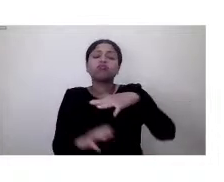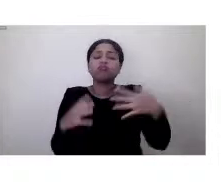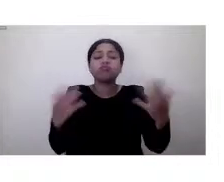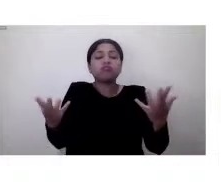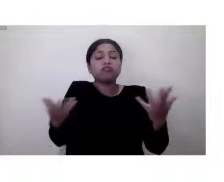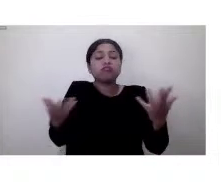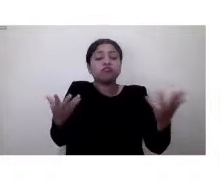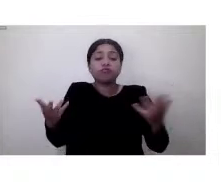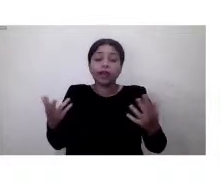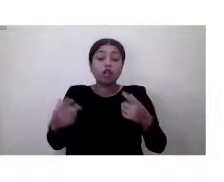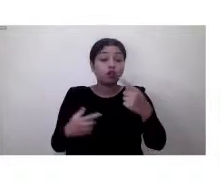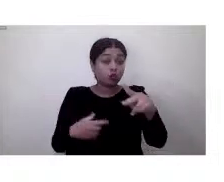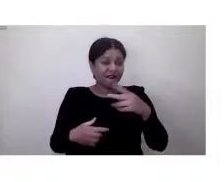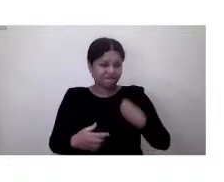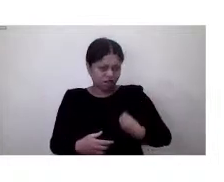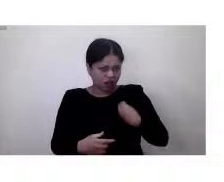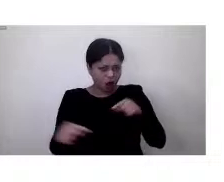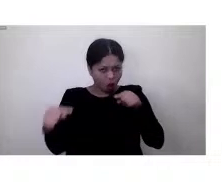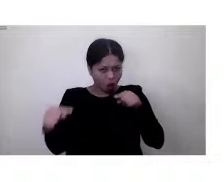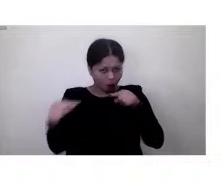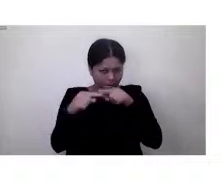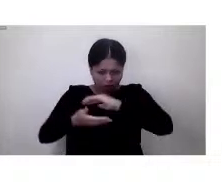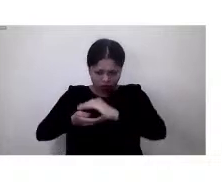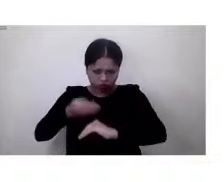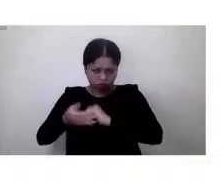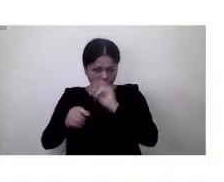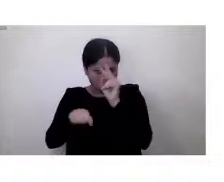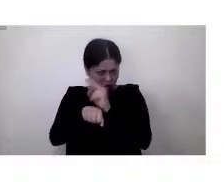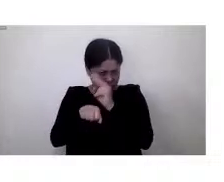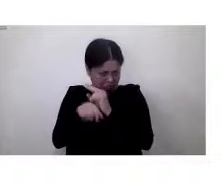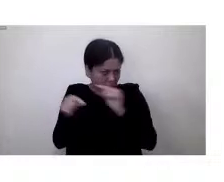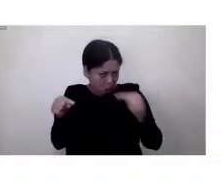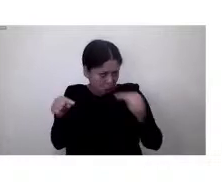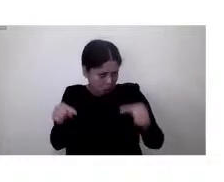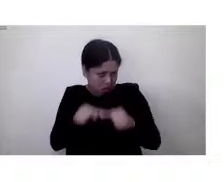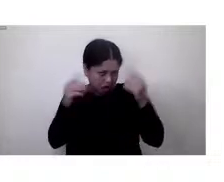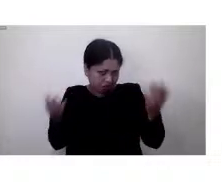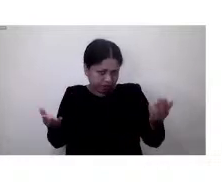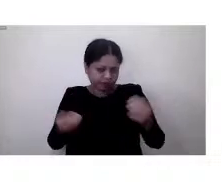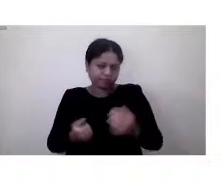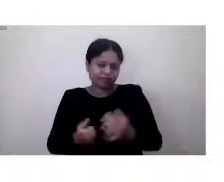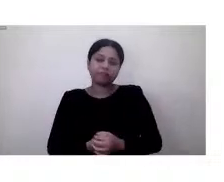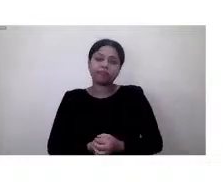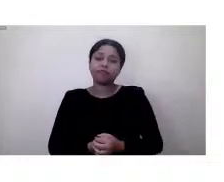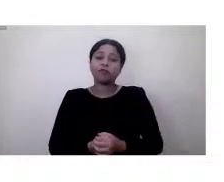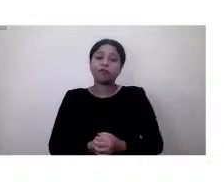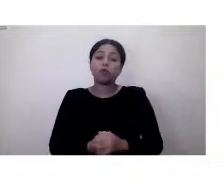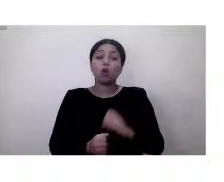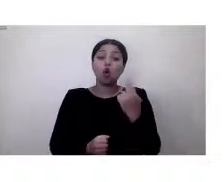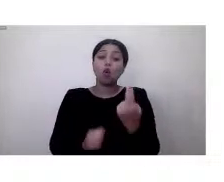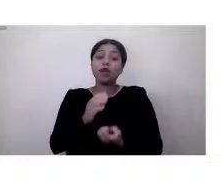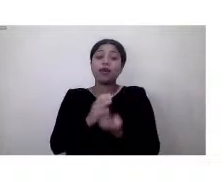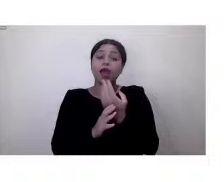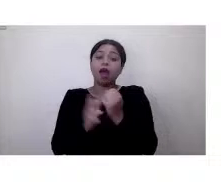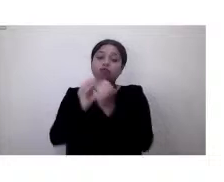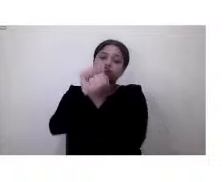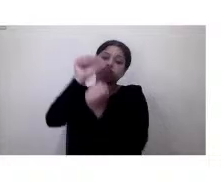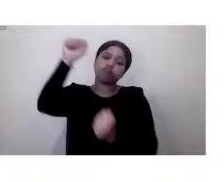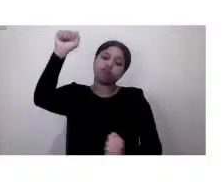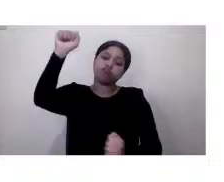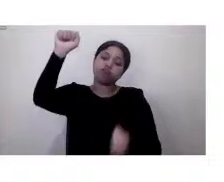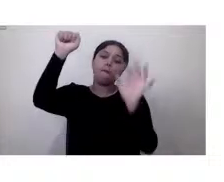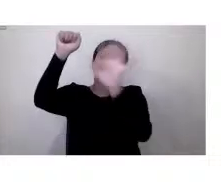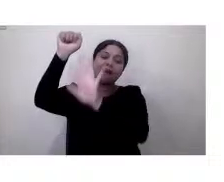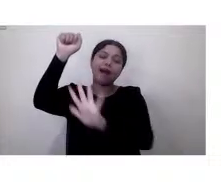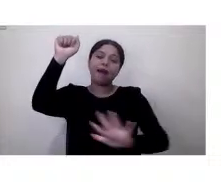Or they can even draw a map to the nearby parks where they can go and spend their